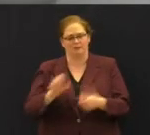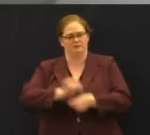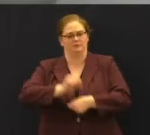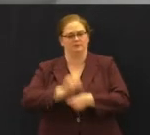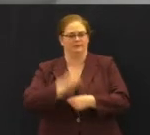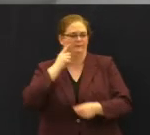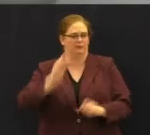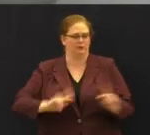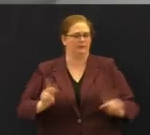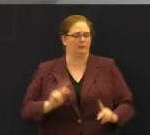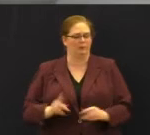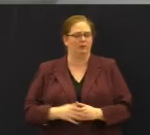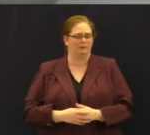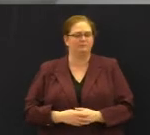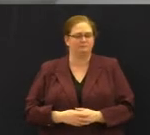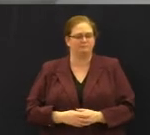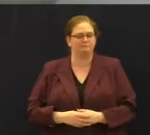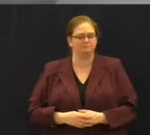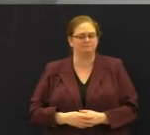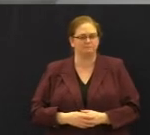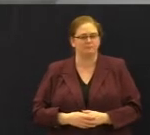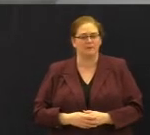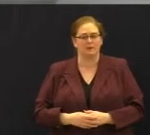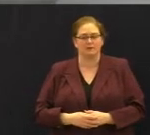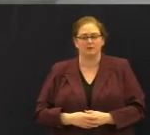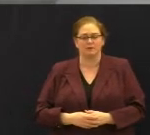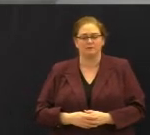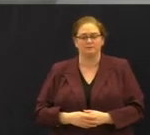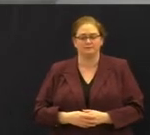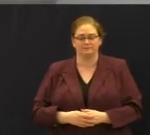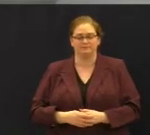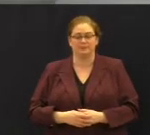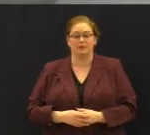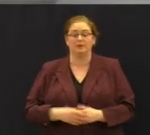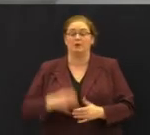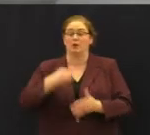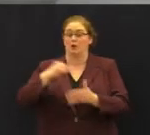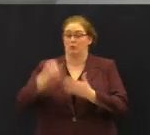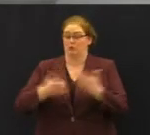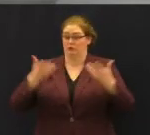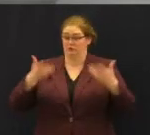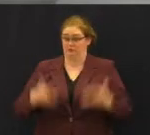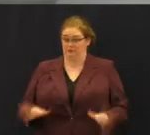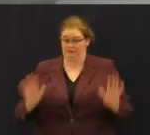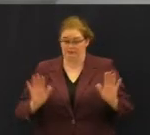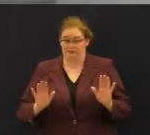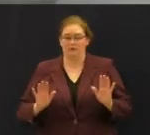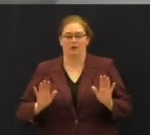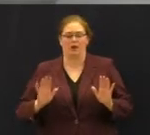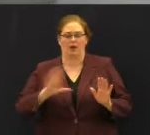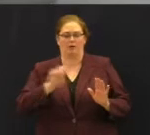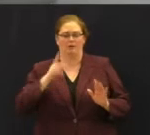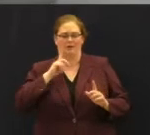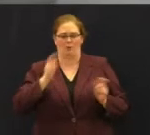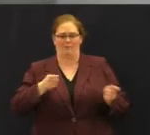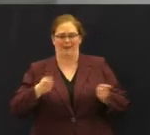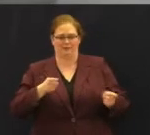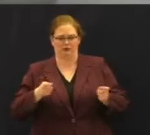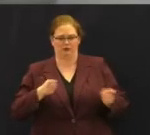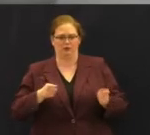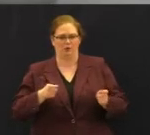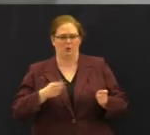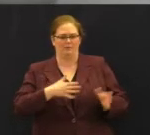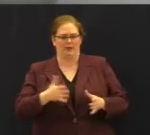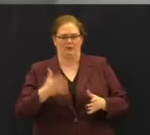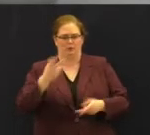these people now. So once the project is complete, our company manages it, and we plan on holding on